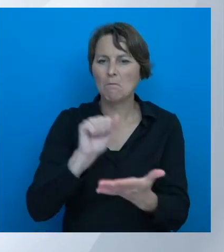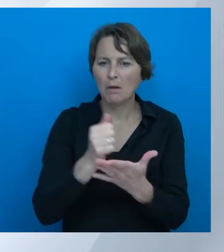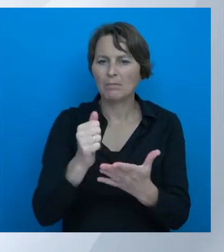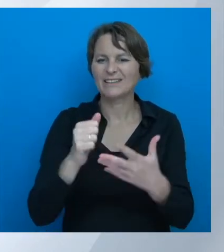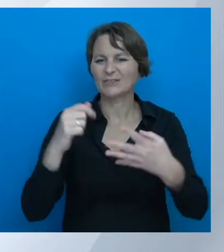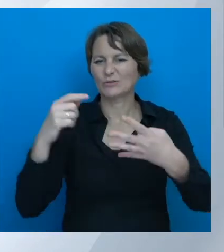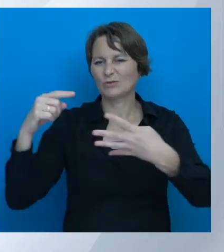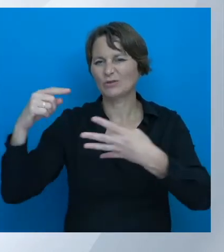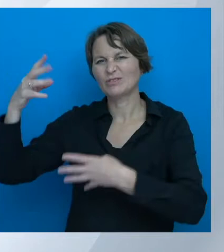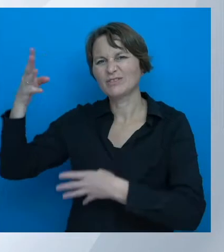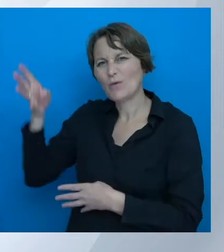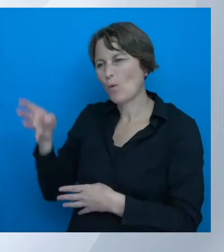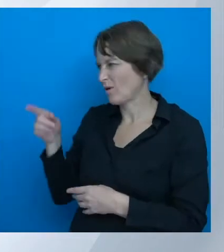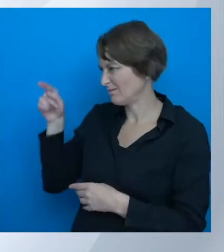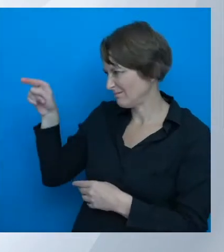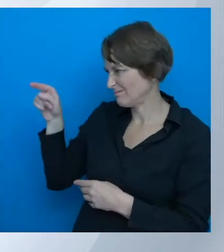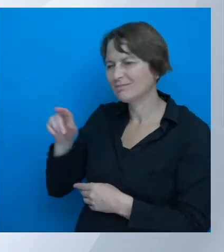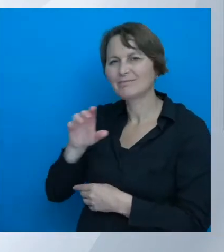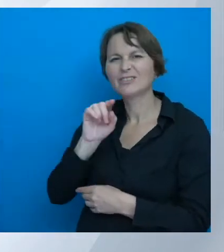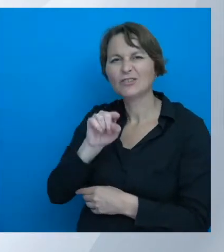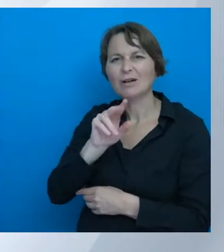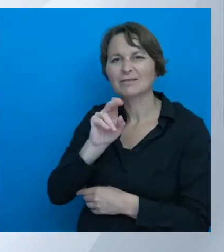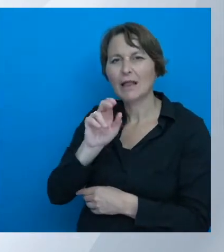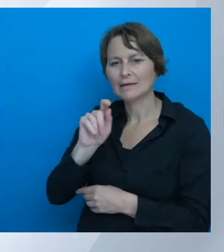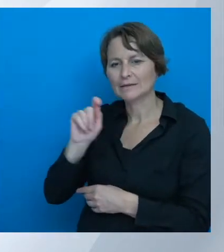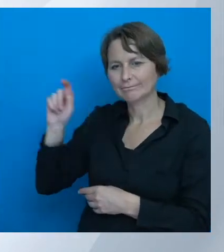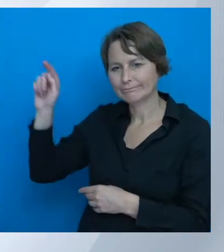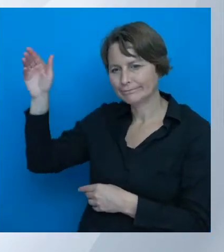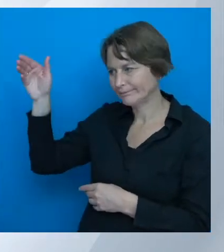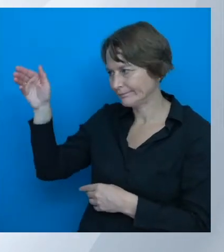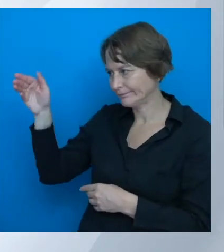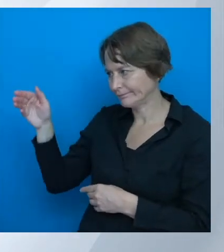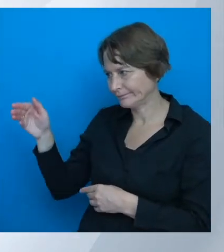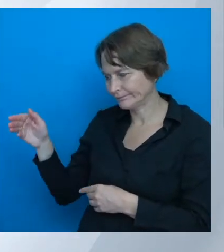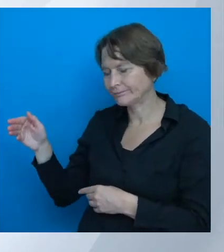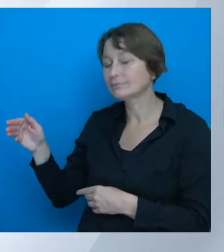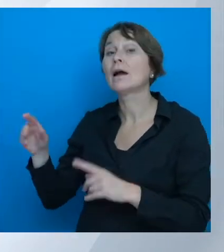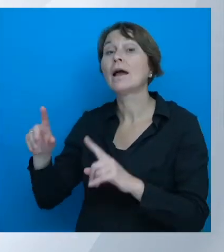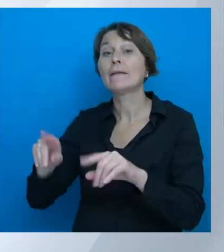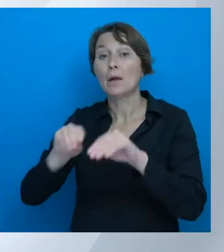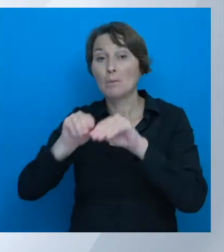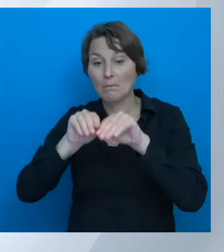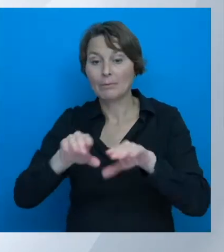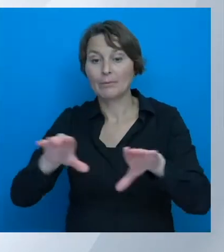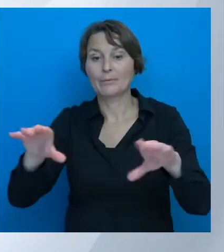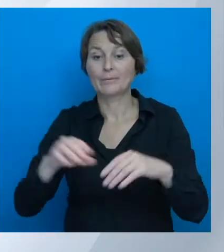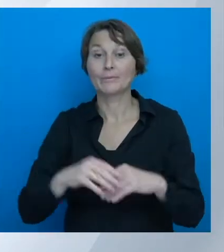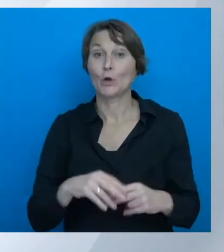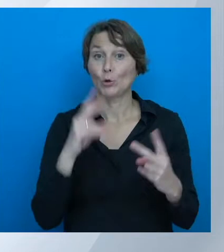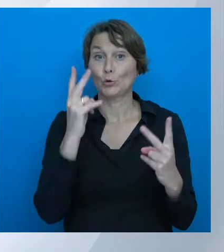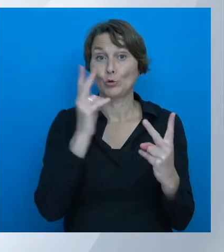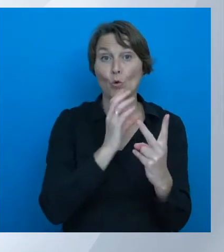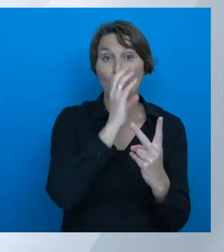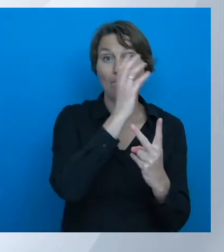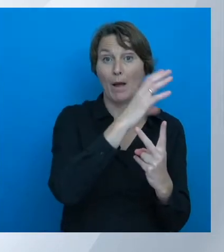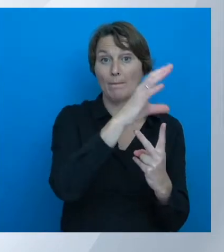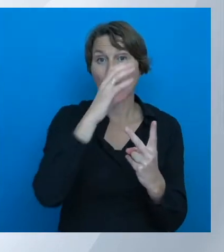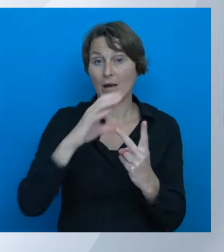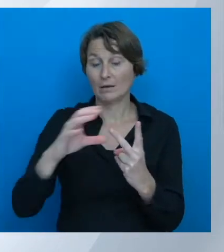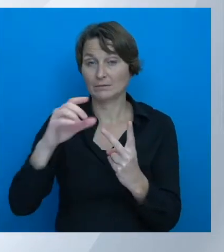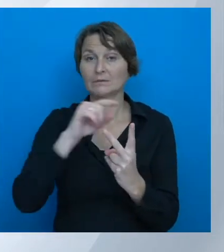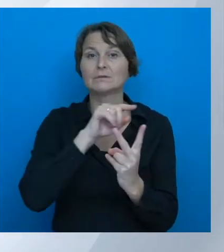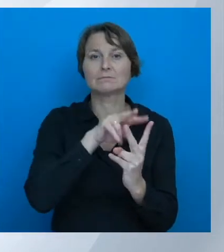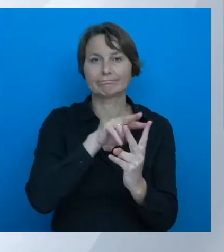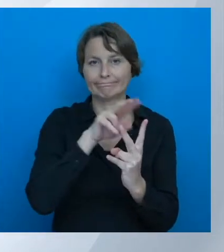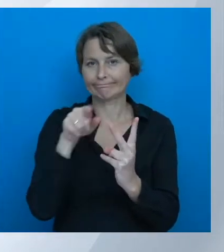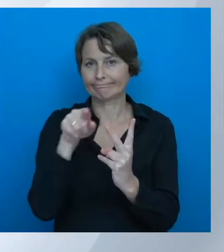to Azure, and then publish those artifacts to pick up in our release pipeline. I've got 2 of these pipelines, one for each thing that I'm going to be